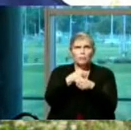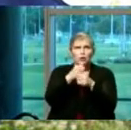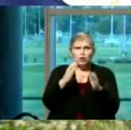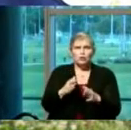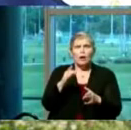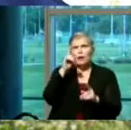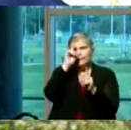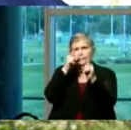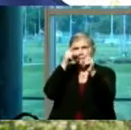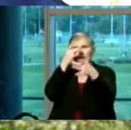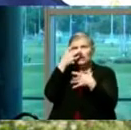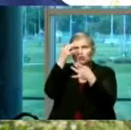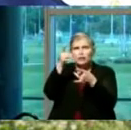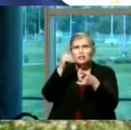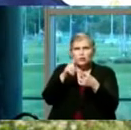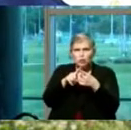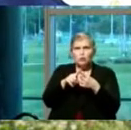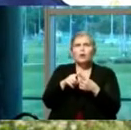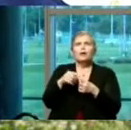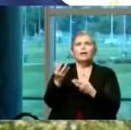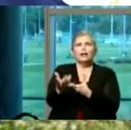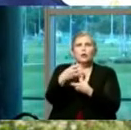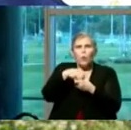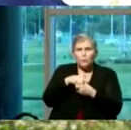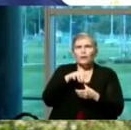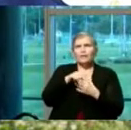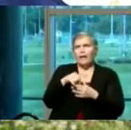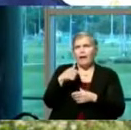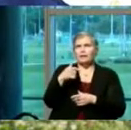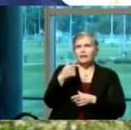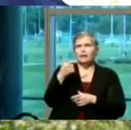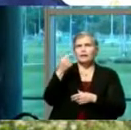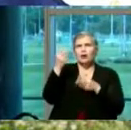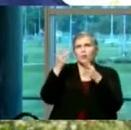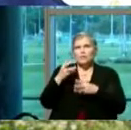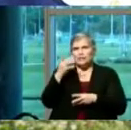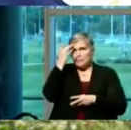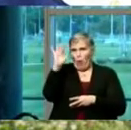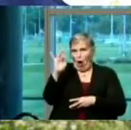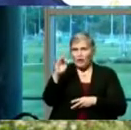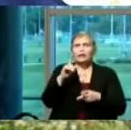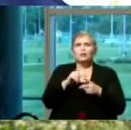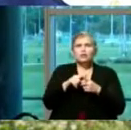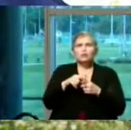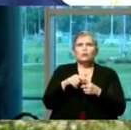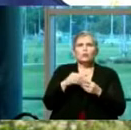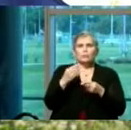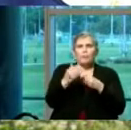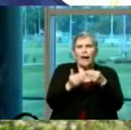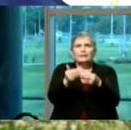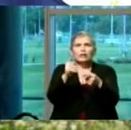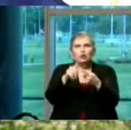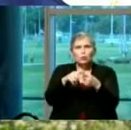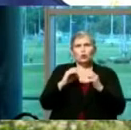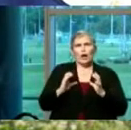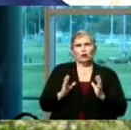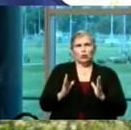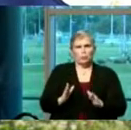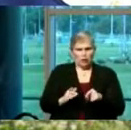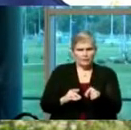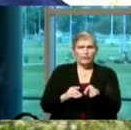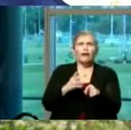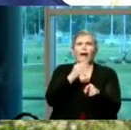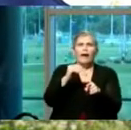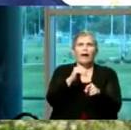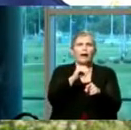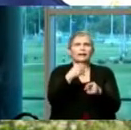smart commodity for their retail buyer, which might also qualify them for participation in private market carbon credits or other